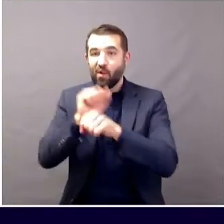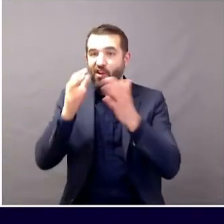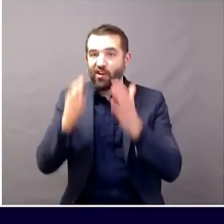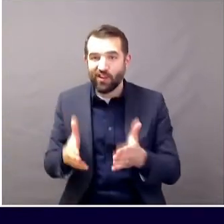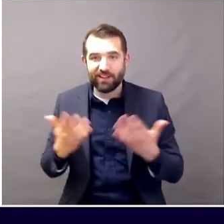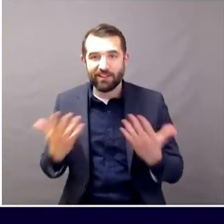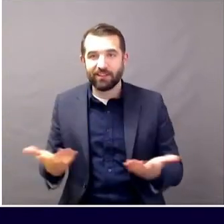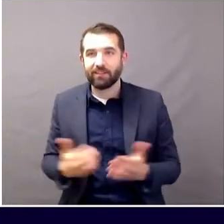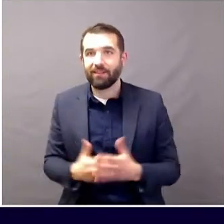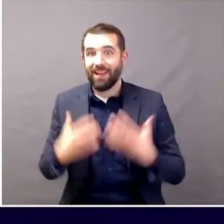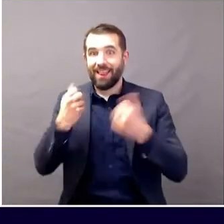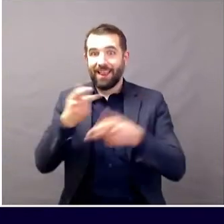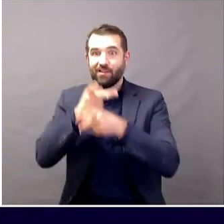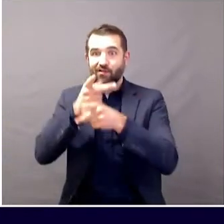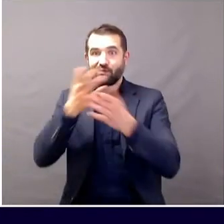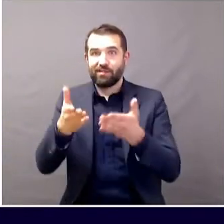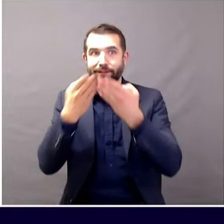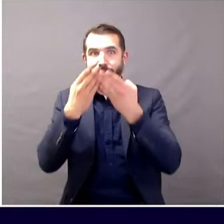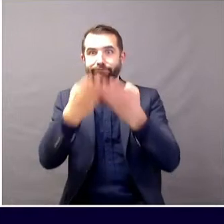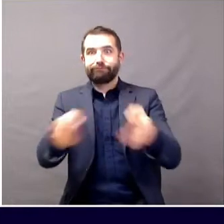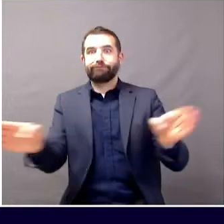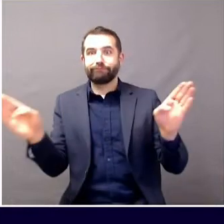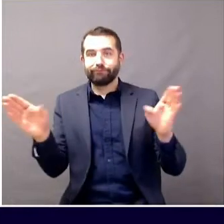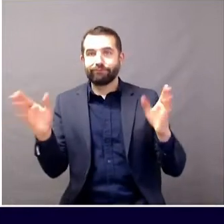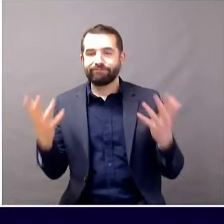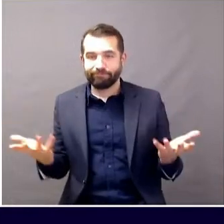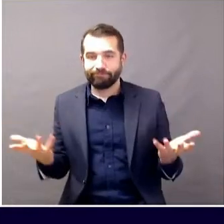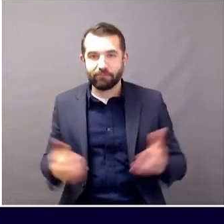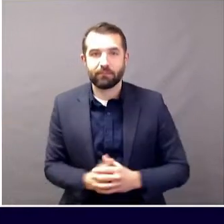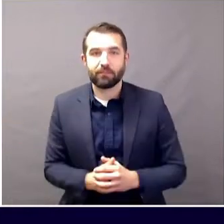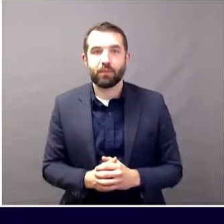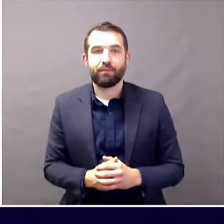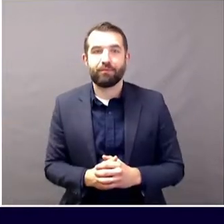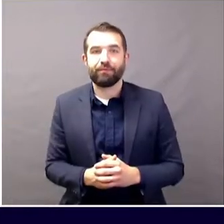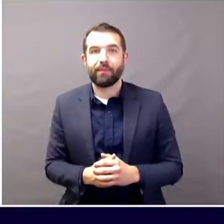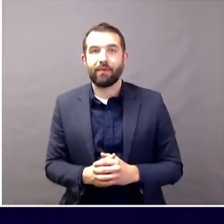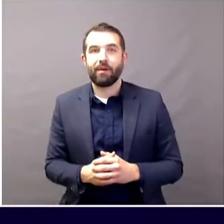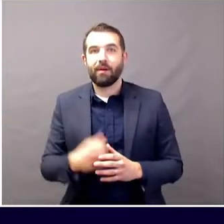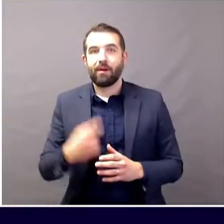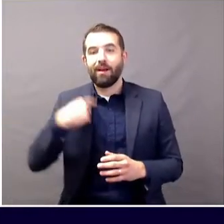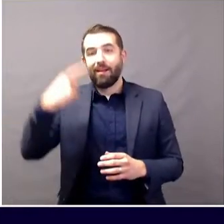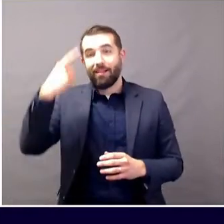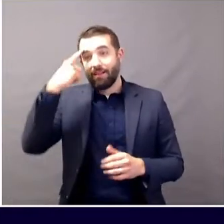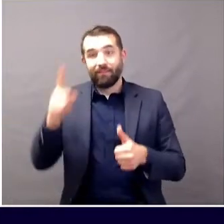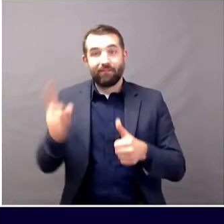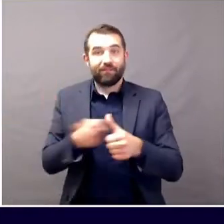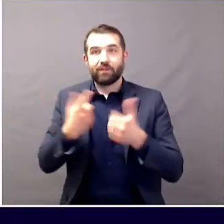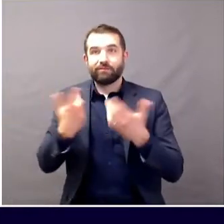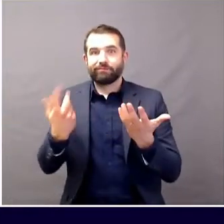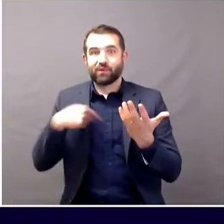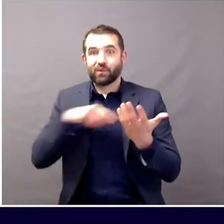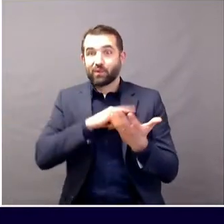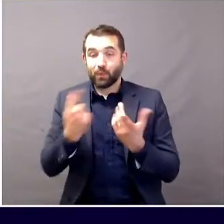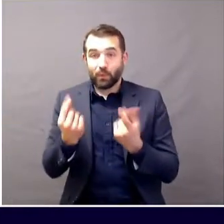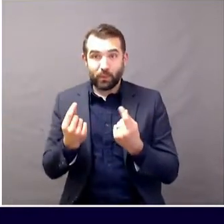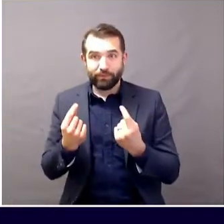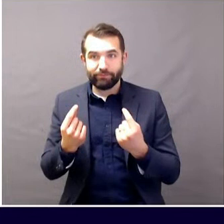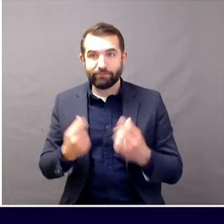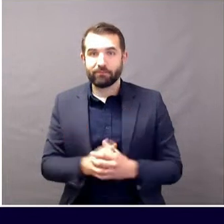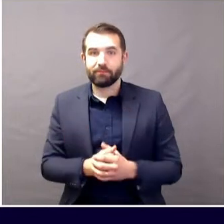realm. Exactly. So I think what we are going to most likely do as our first venue is to work with their respective